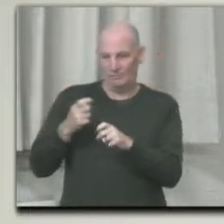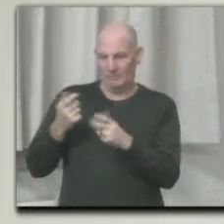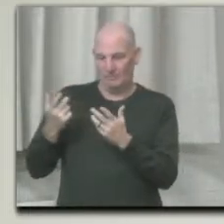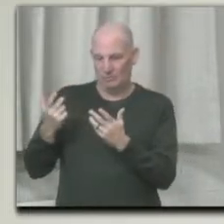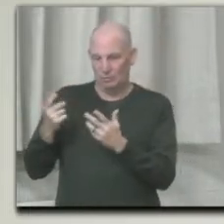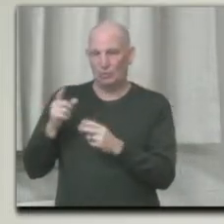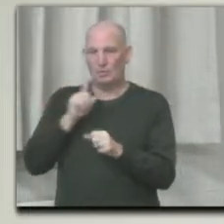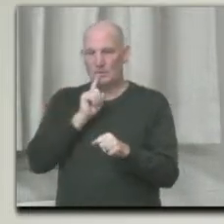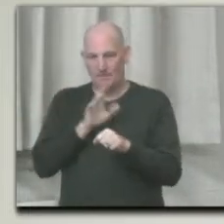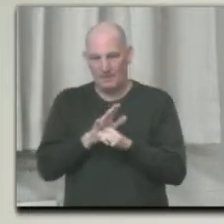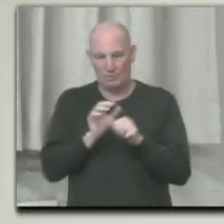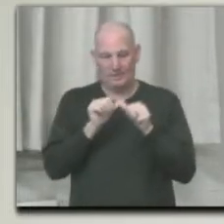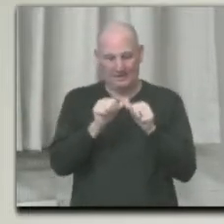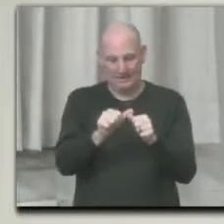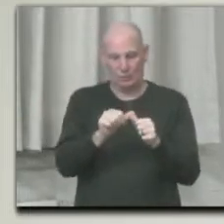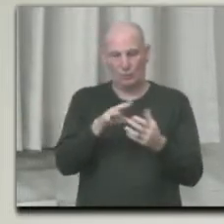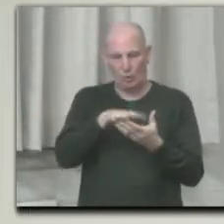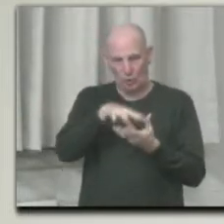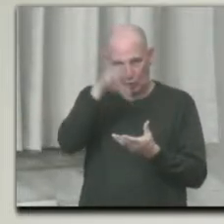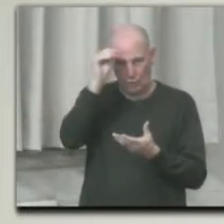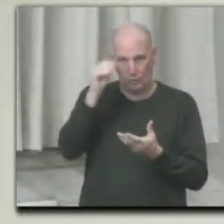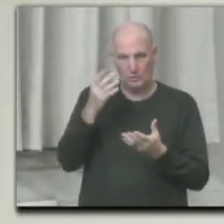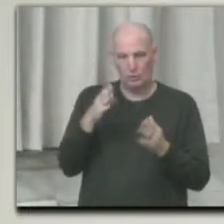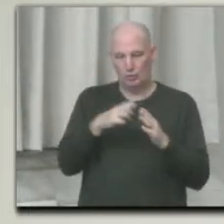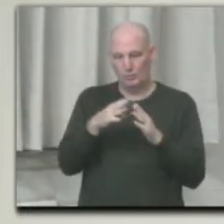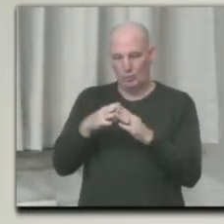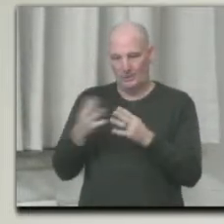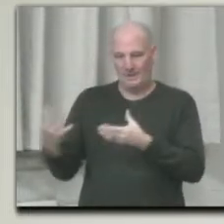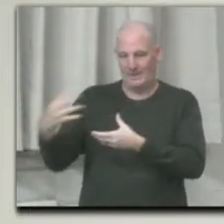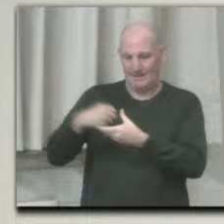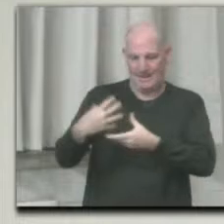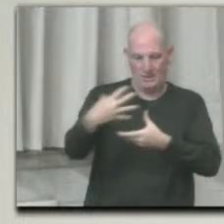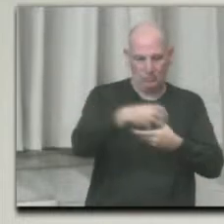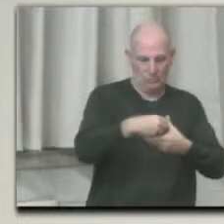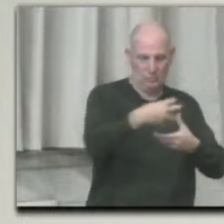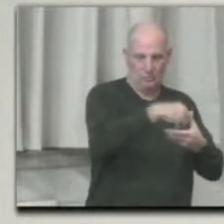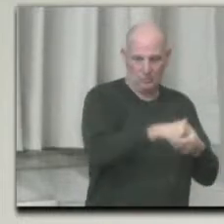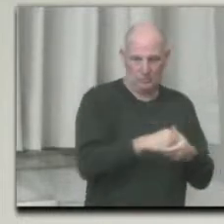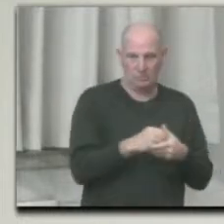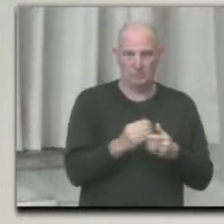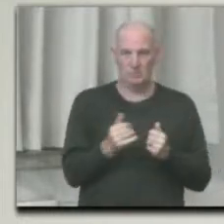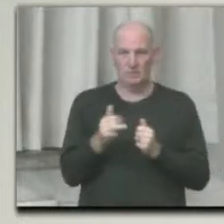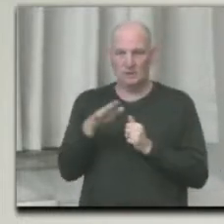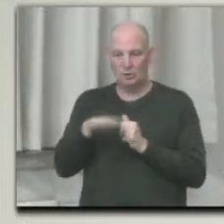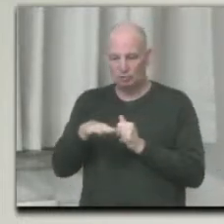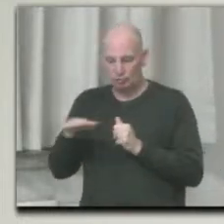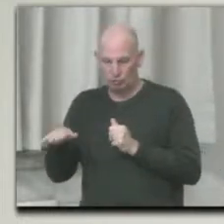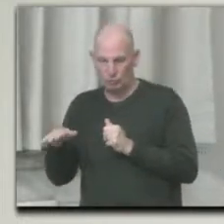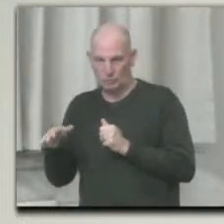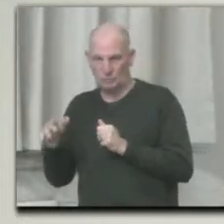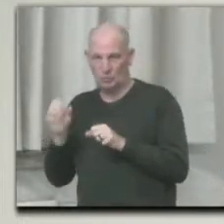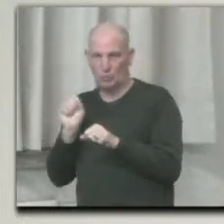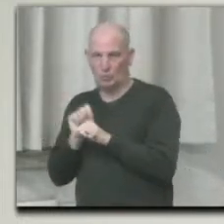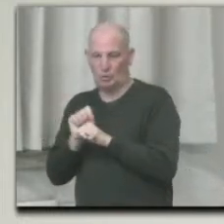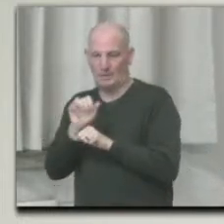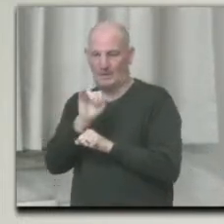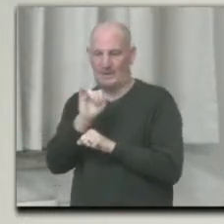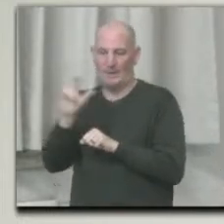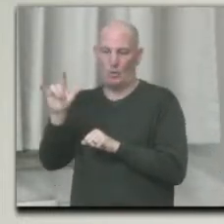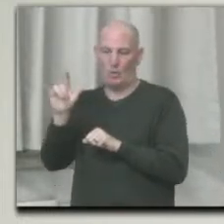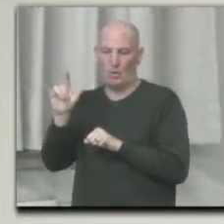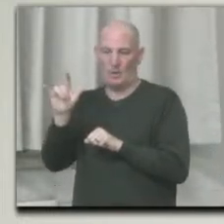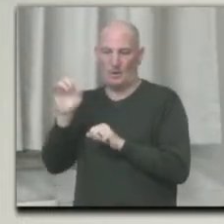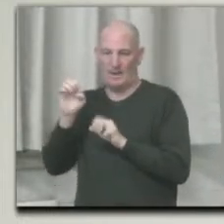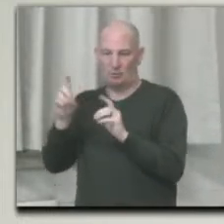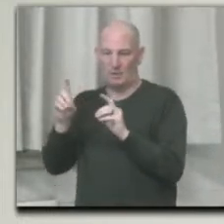to a commitment to continuous learning and development and community engagement, even advancing things like a children's cabinet while working in the Illinois Secretary of Education's